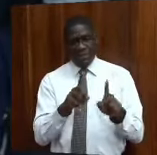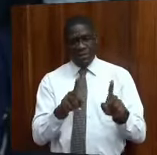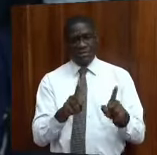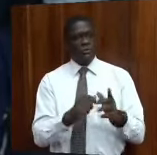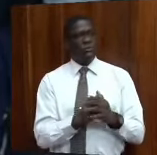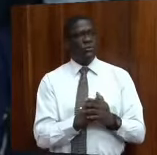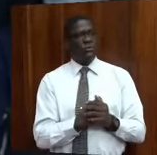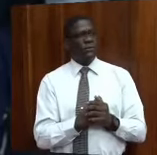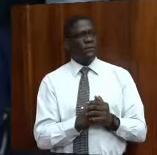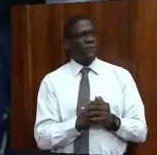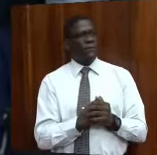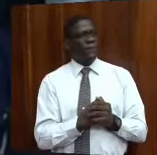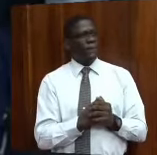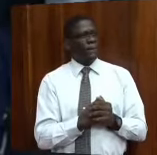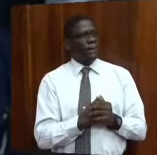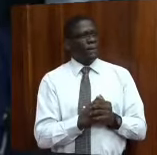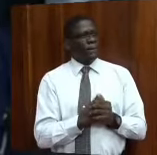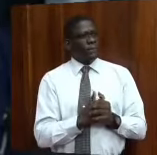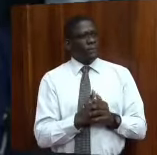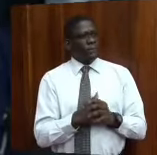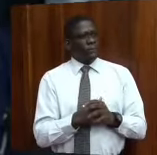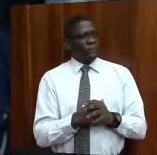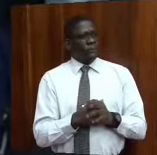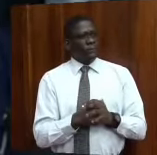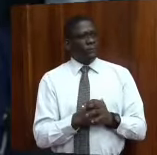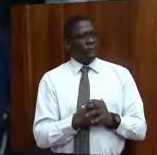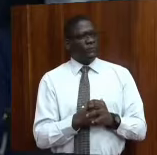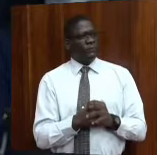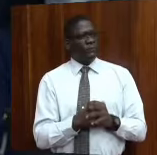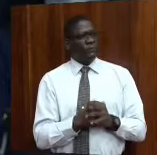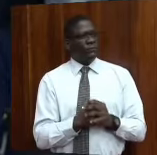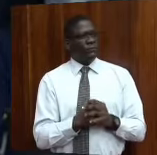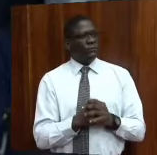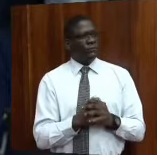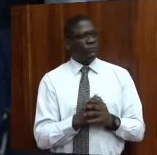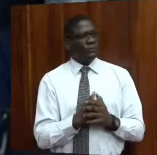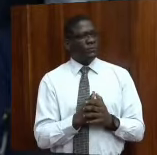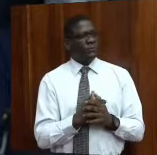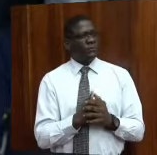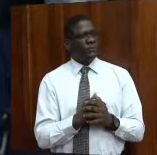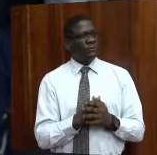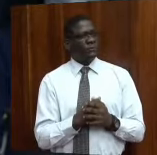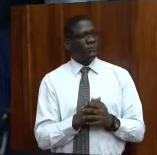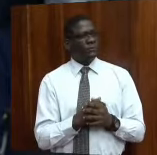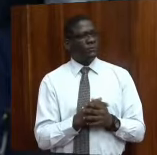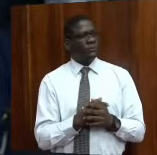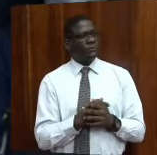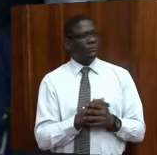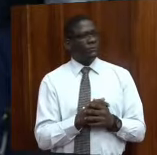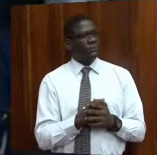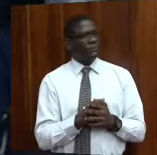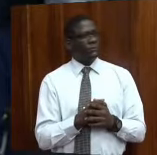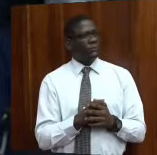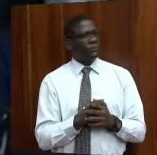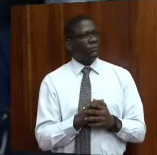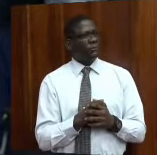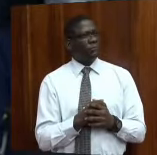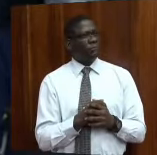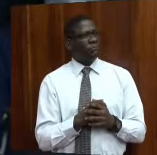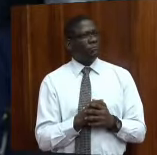Government instruments, including bonds and treasury bills, 79.736 million, representing a